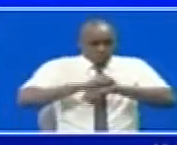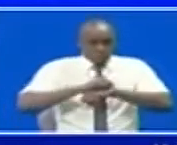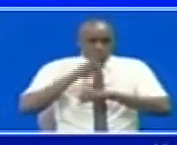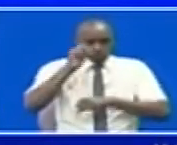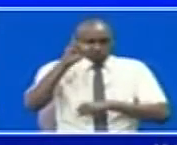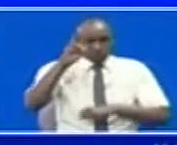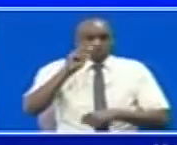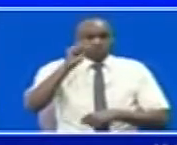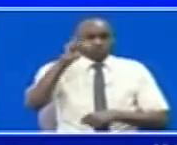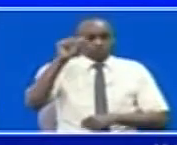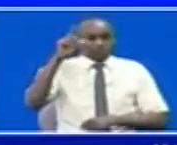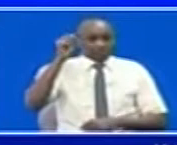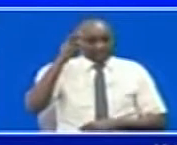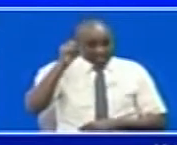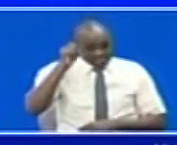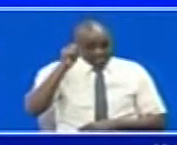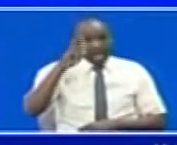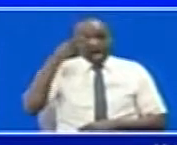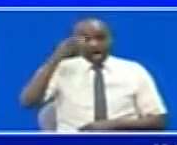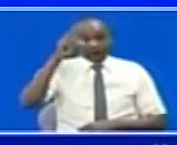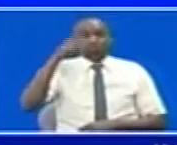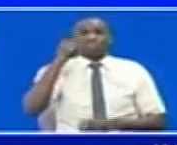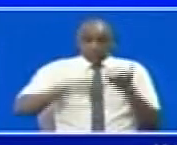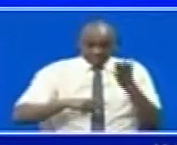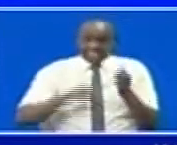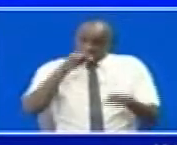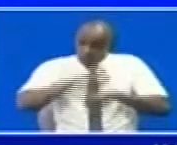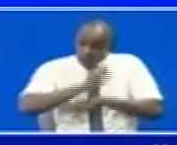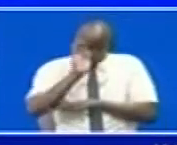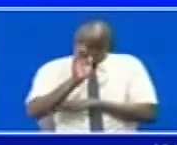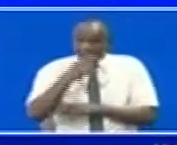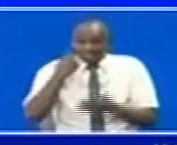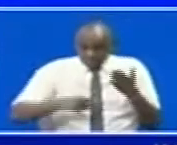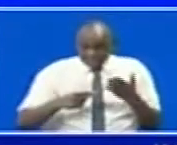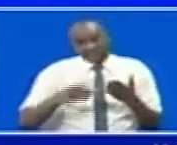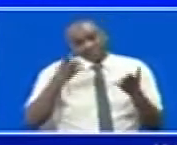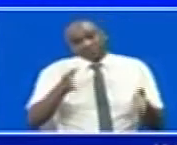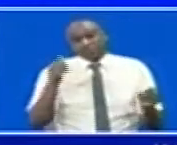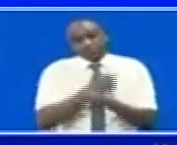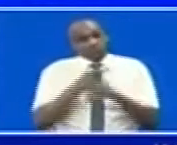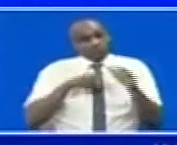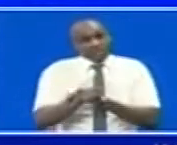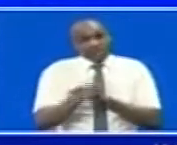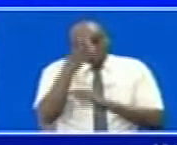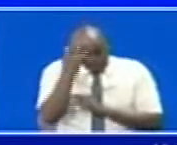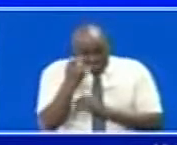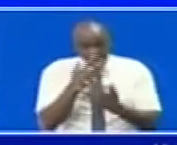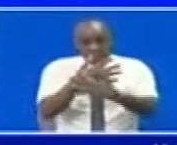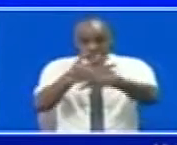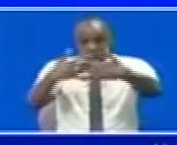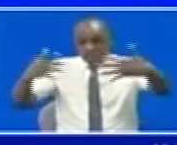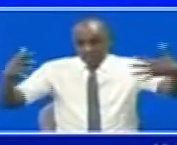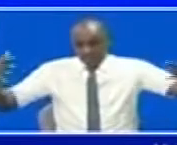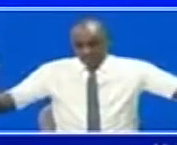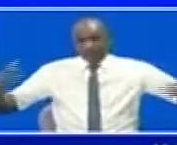Hamoud are bearing the brunt of the project, as their school is now almost out of bounds thanks to the barbed wire fences around